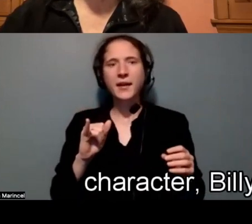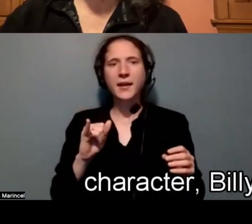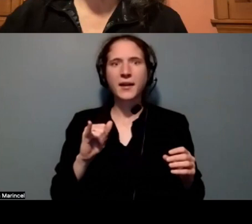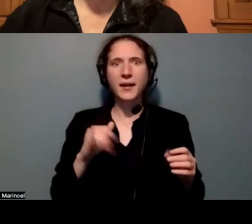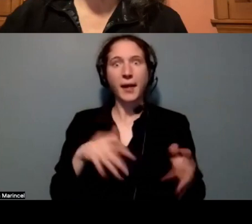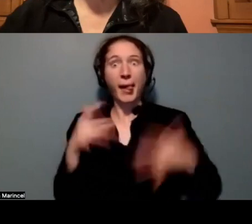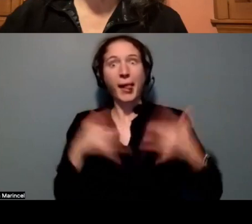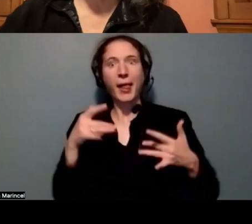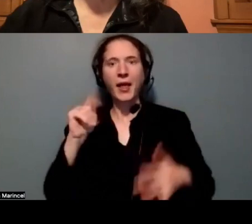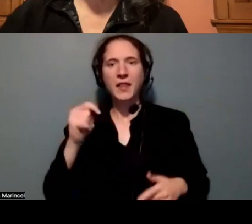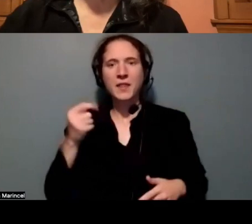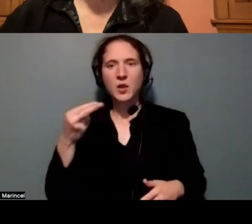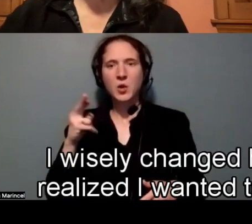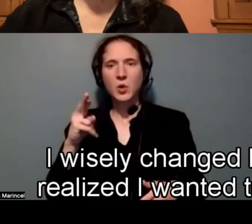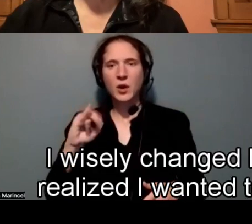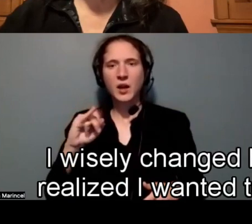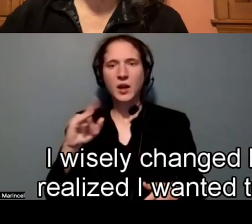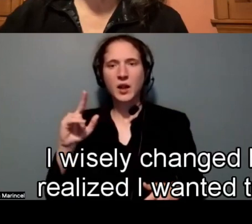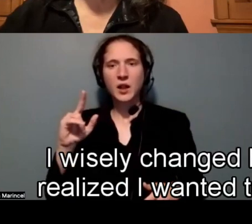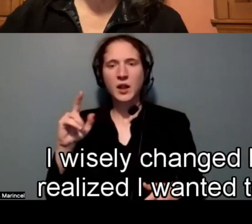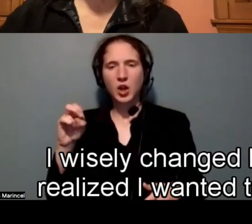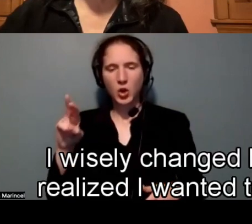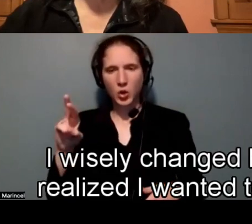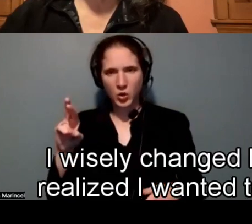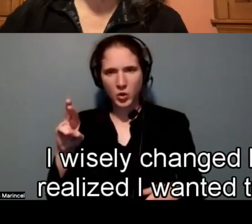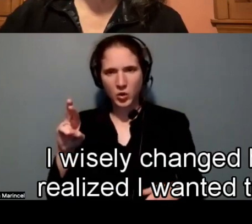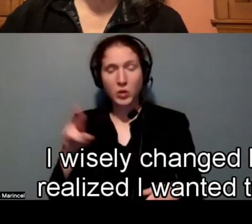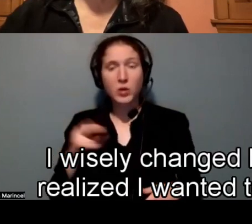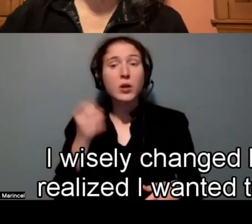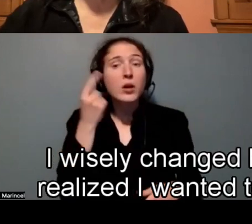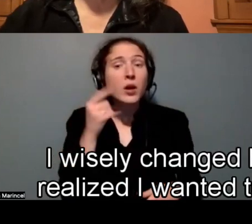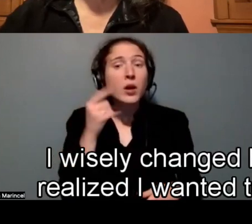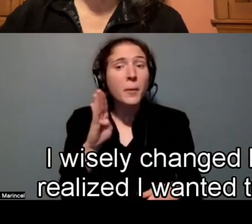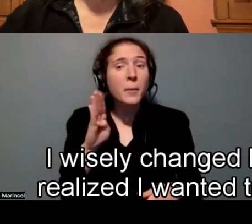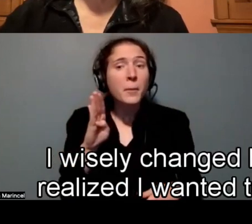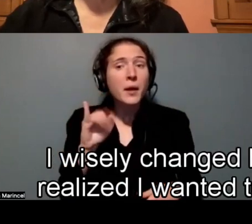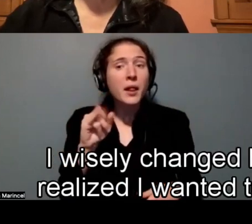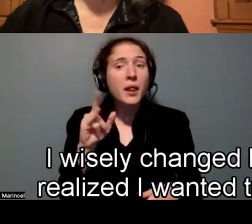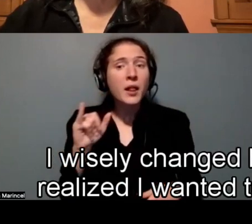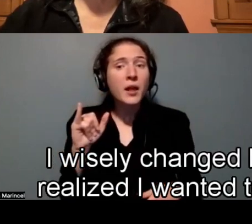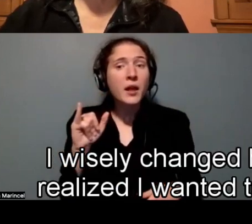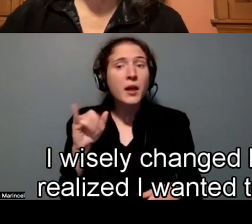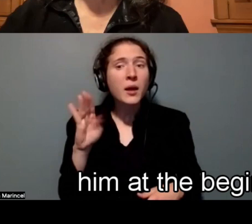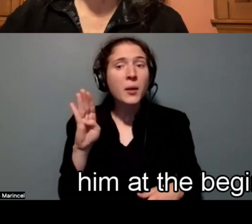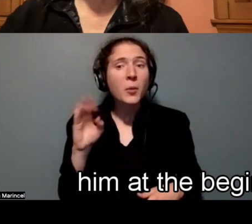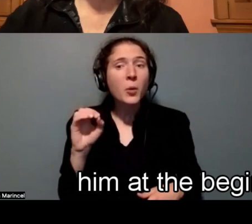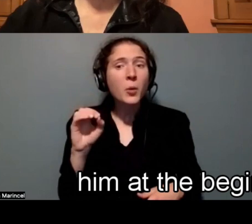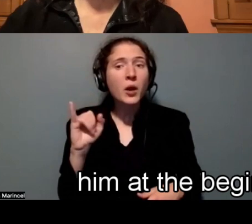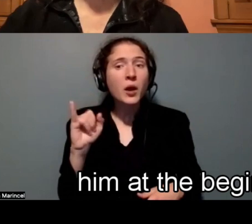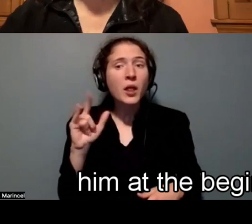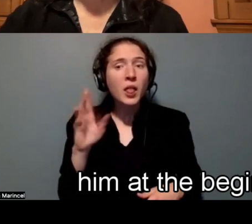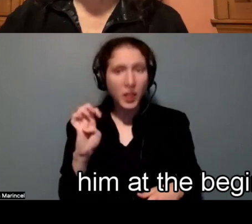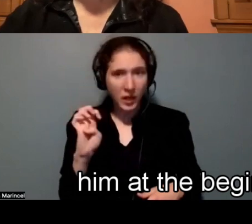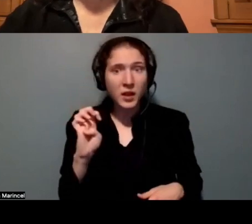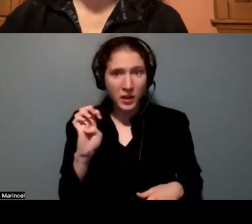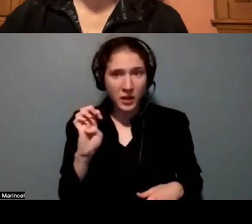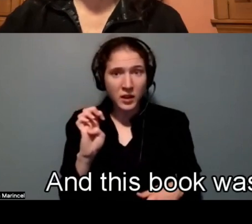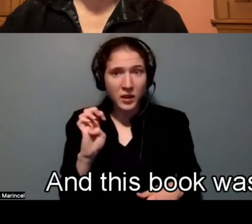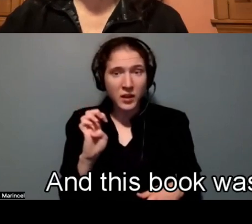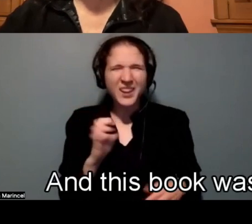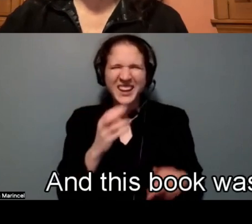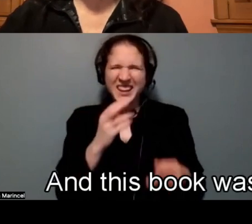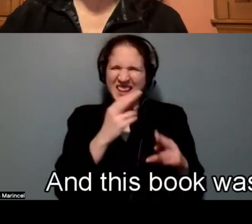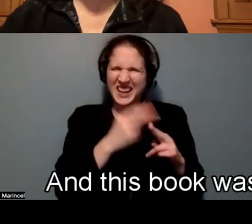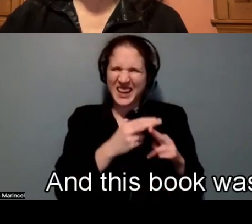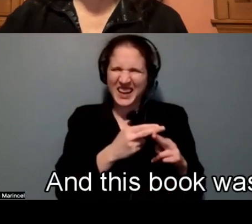Boyle, although I wisely changed his name because I realized I wanted to do something with him at the beginning of the war, and